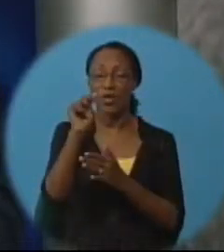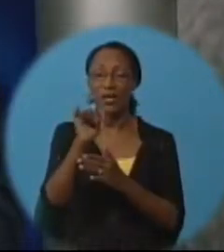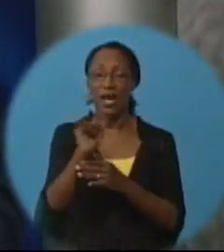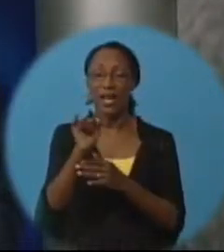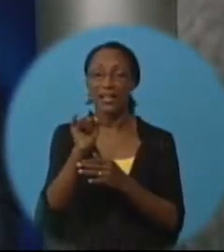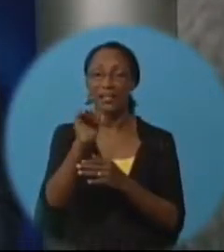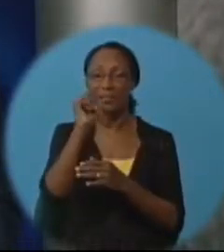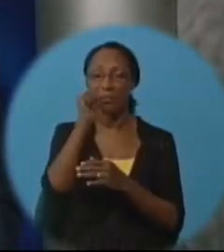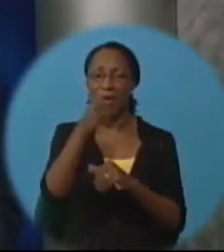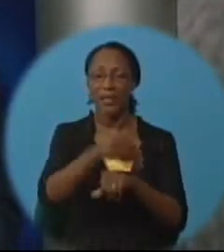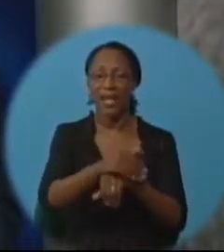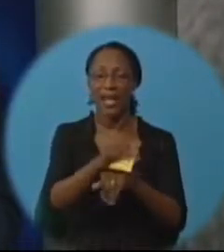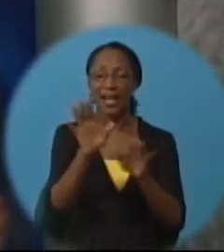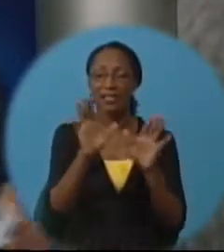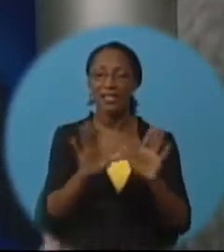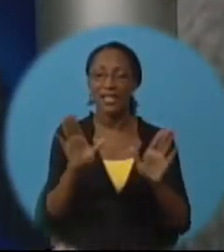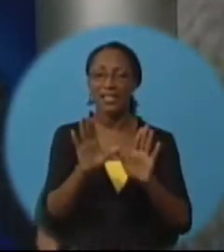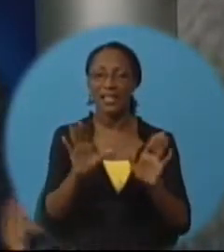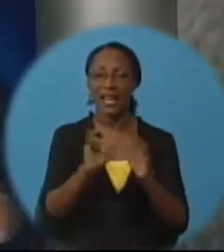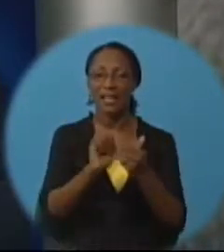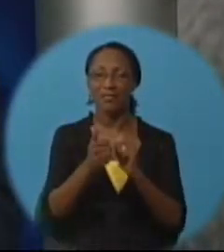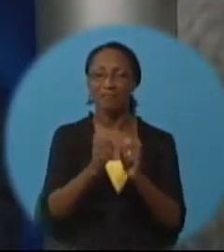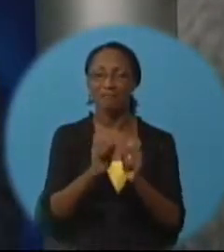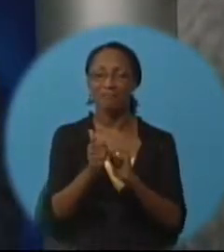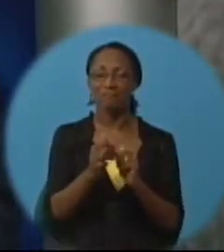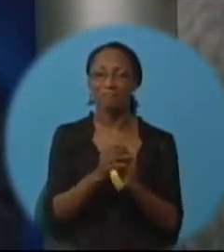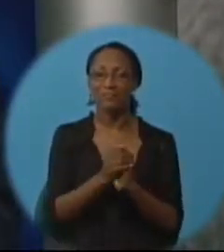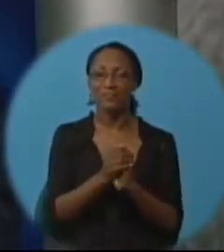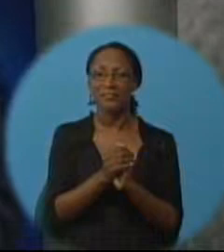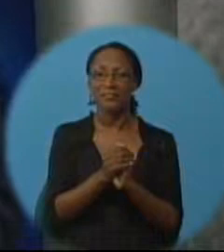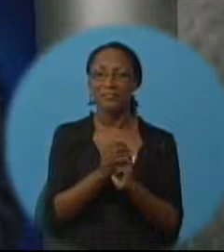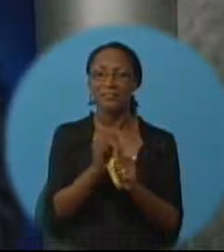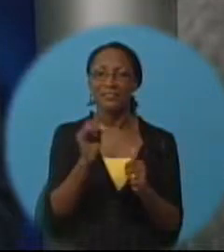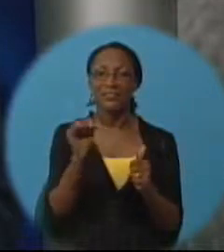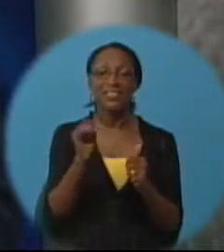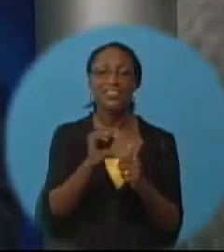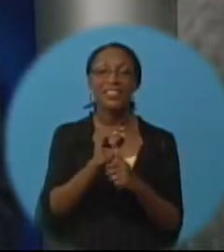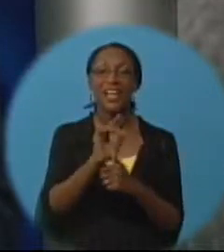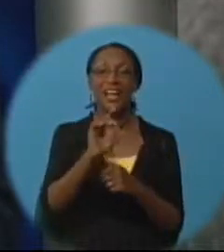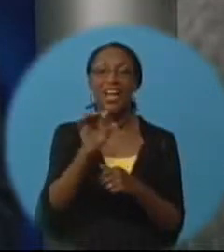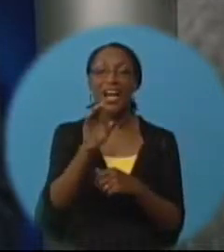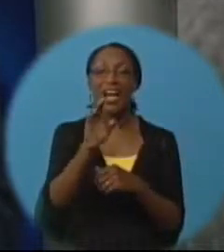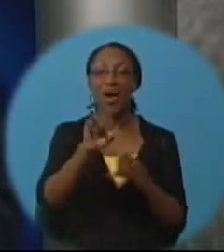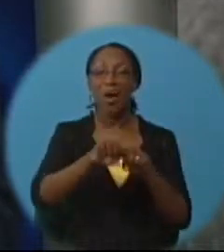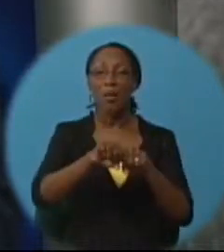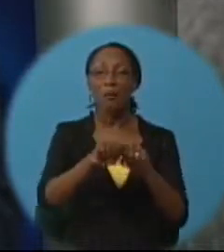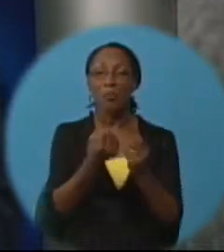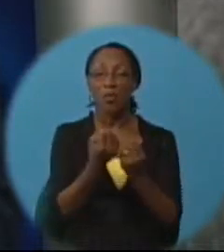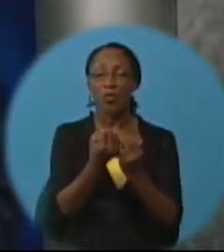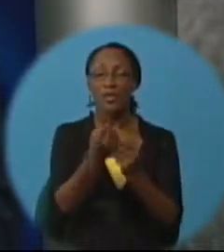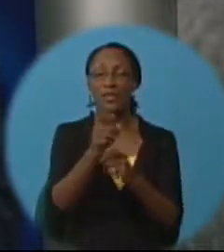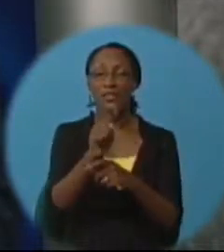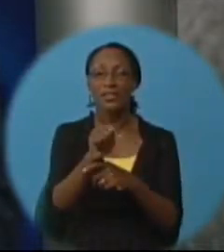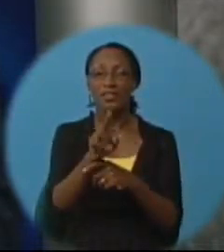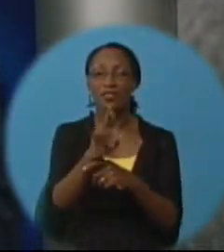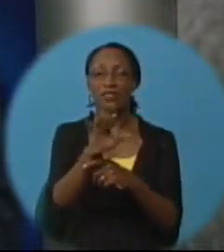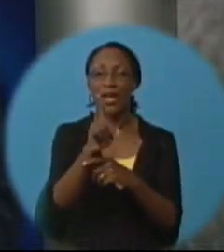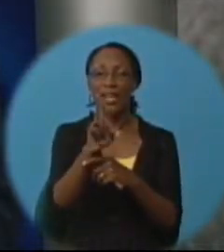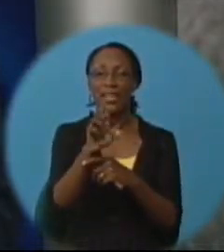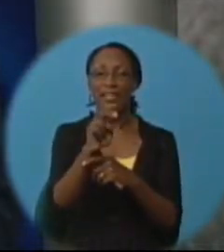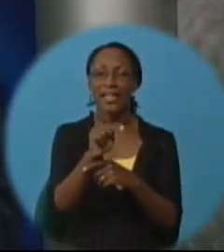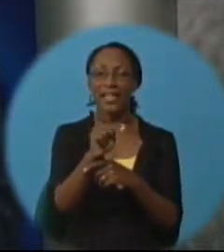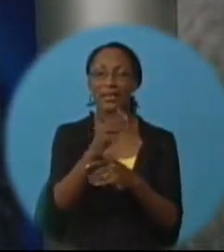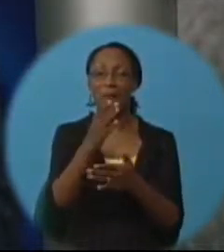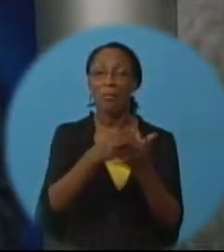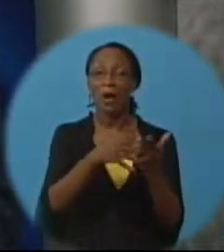in the final on Sunday. Well, just as in Part 1, Broken Tridents 2 didn't disappoint. Part 2 of the mixed martial